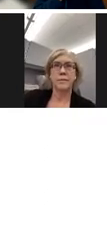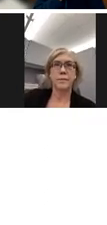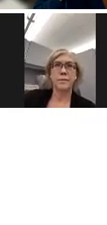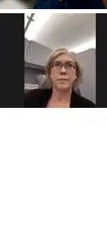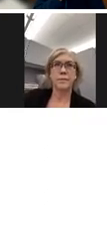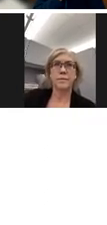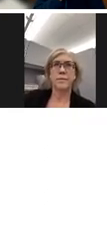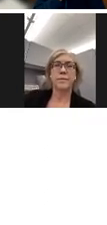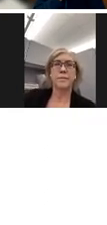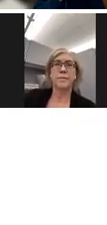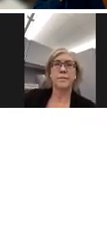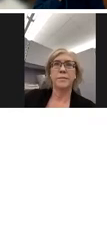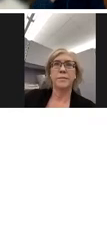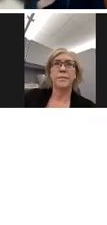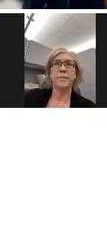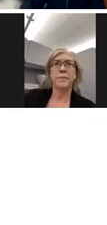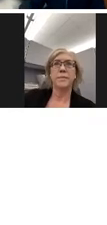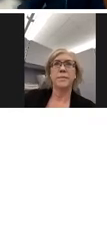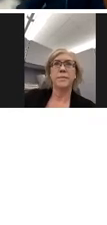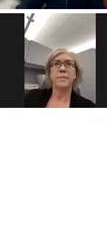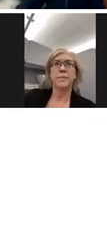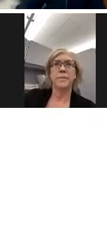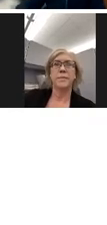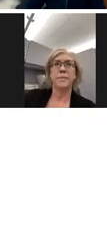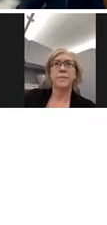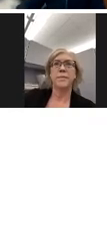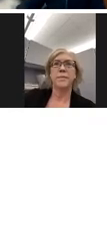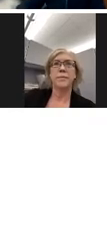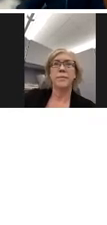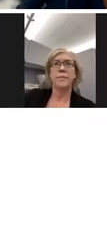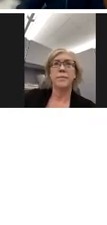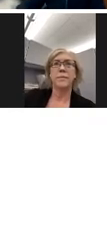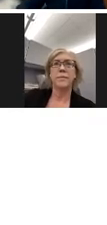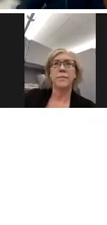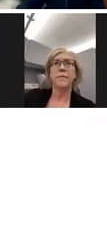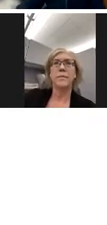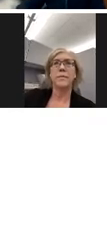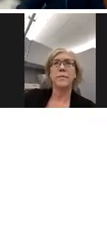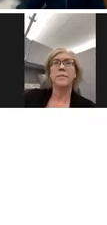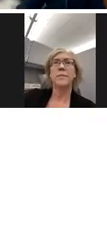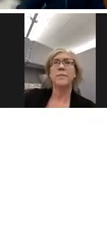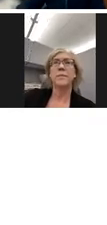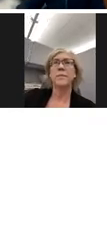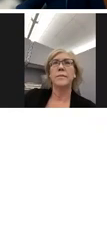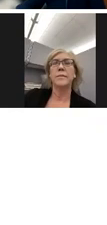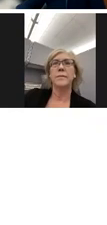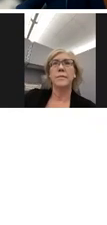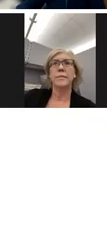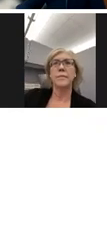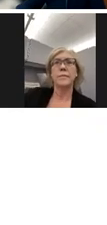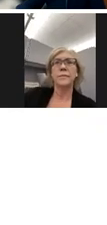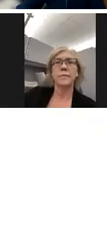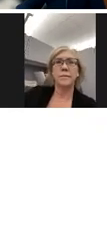services to newly arriving refugees that have found Sacramento home upon entry into the United States, or those that travel